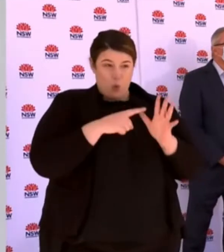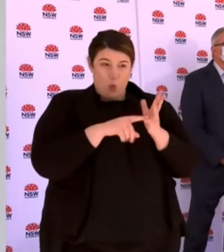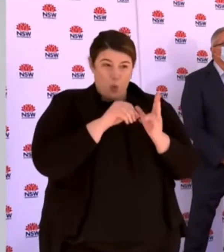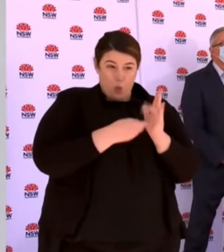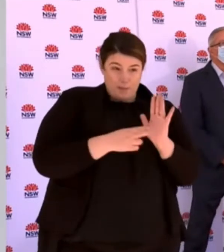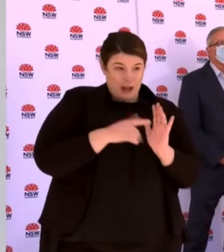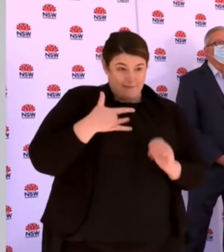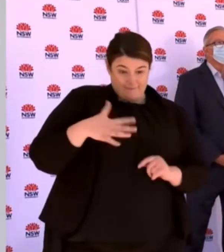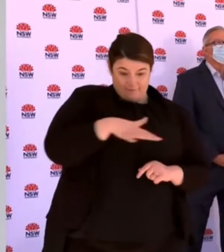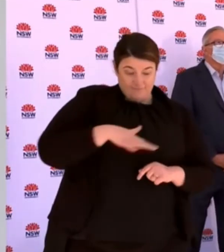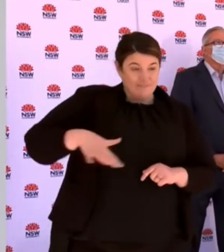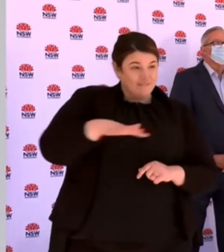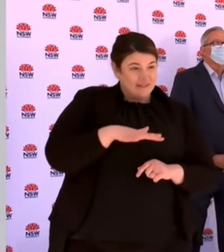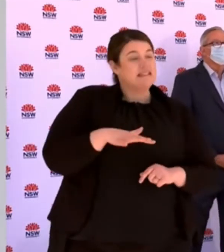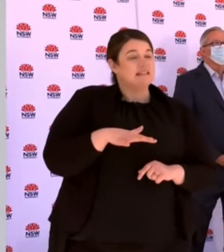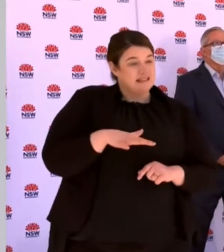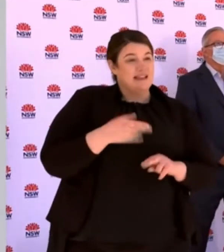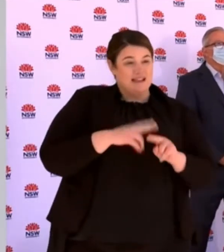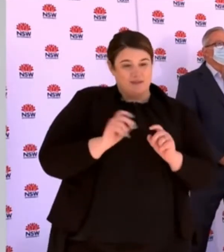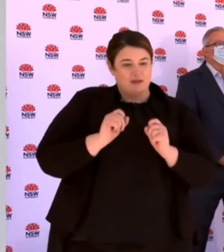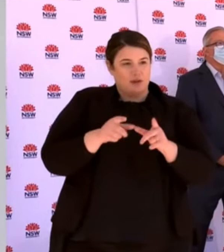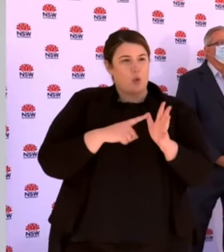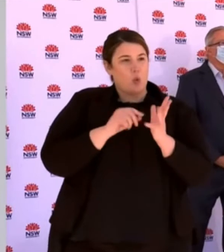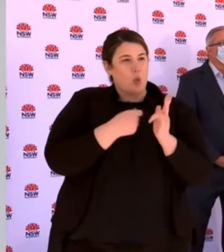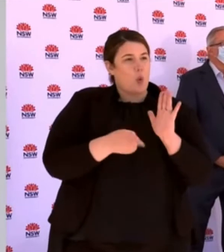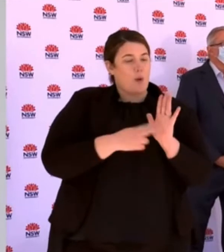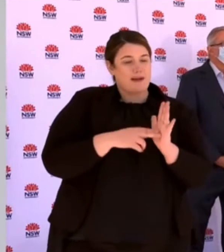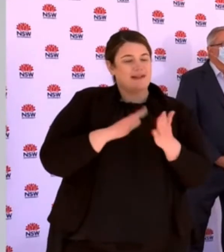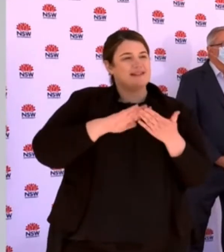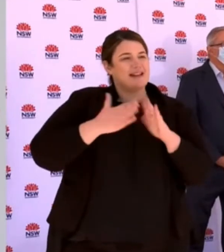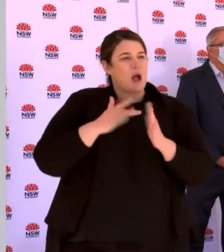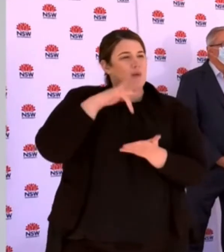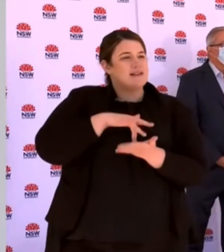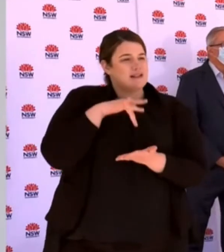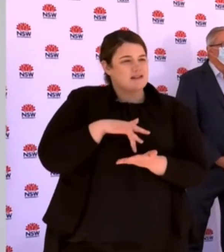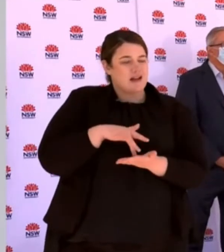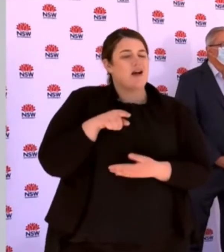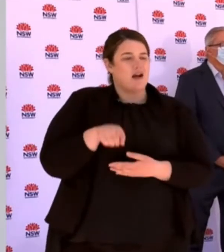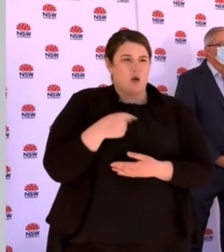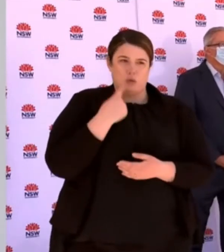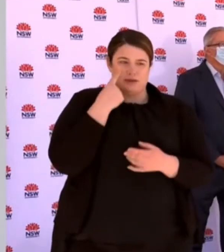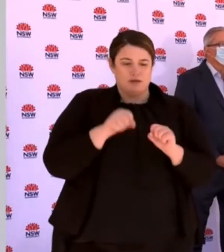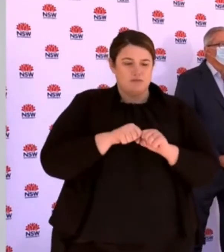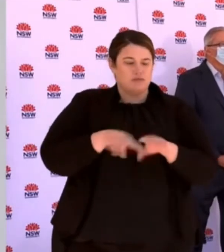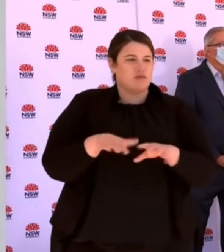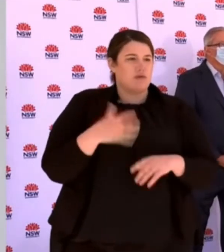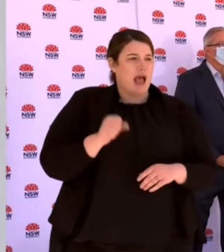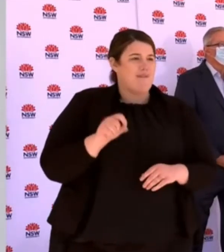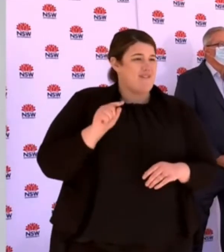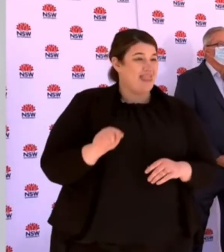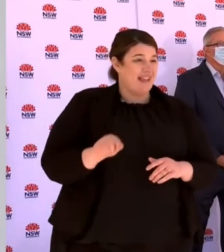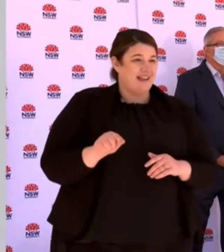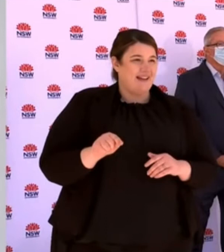that Auburn community, particularly those who've been around the Auburn town centre, because we have seen some